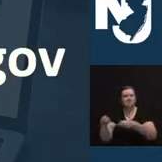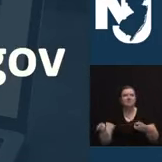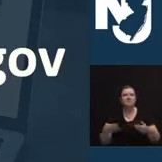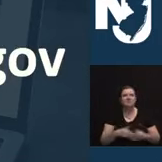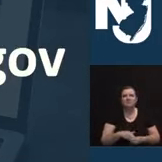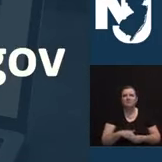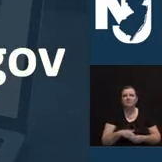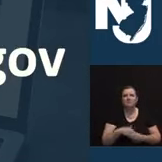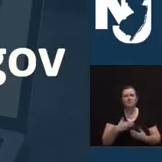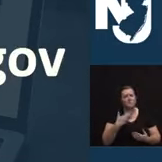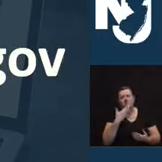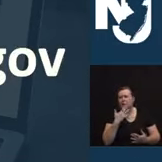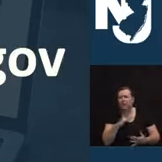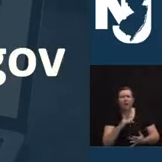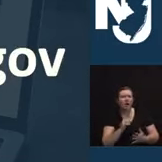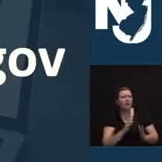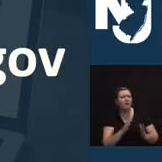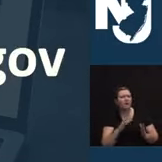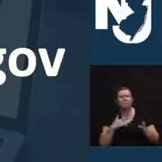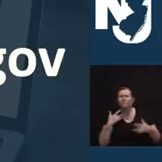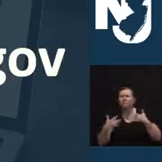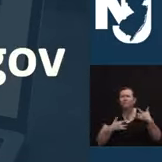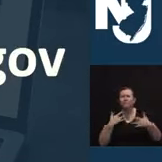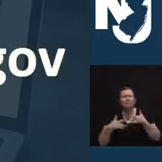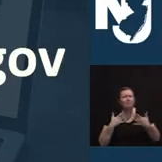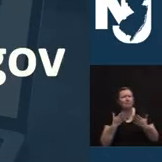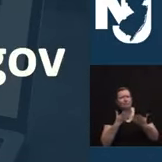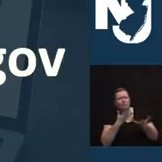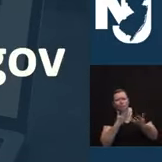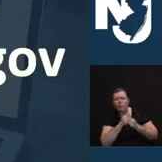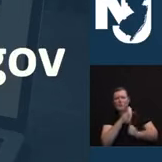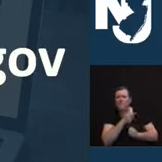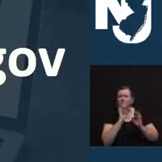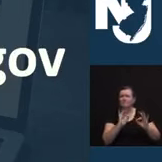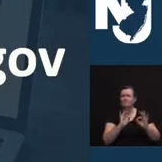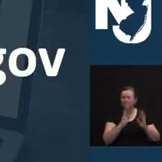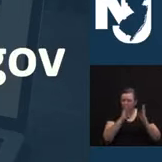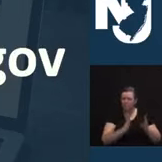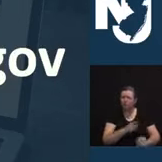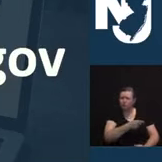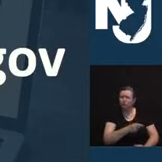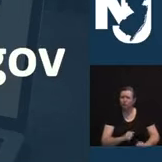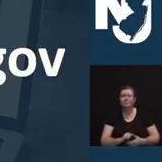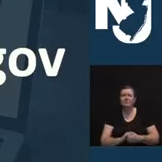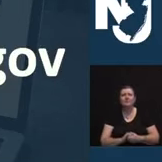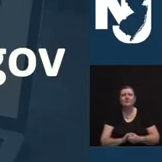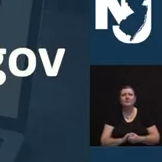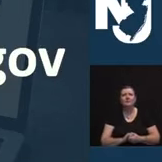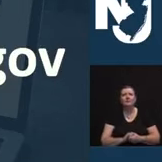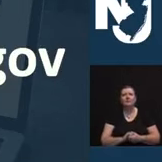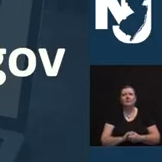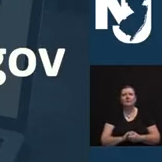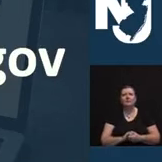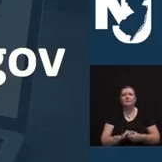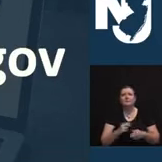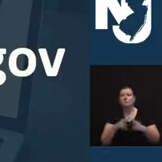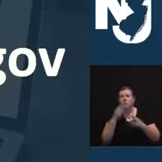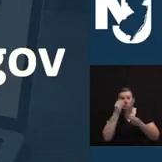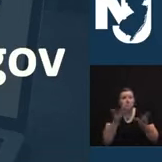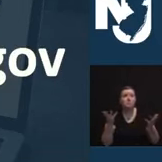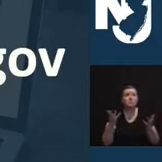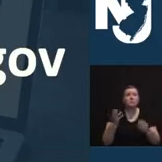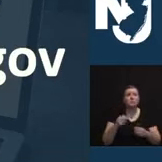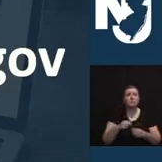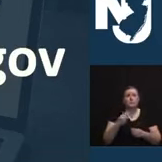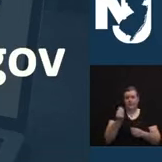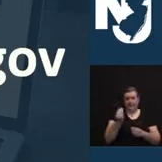very excited to work with him. Another quick note at the top, beginning this Monday, and I say this with somewhat of a heavy heart, we're going to go